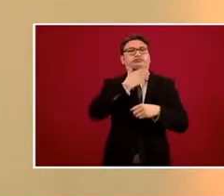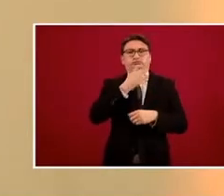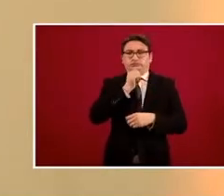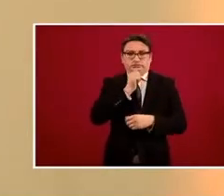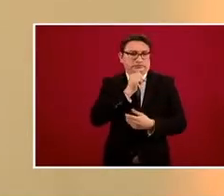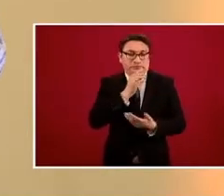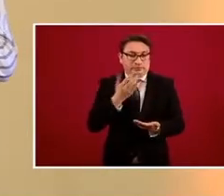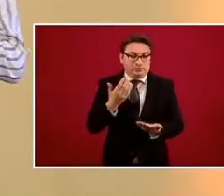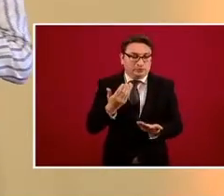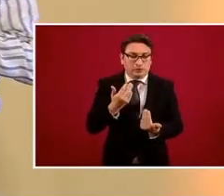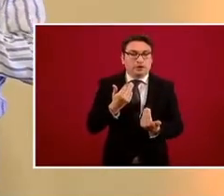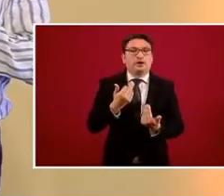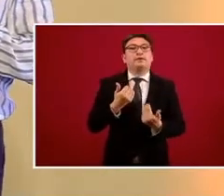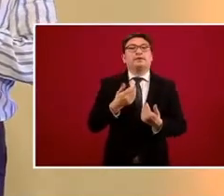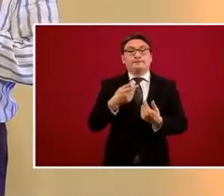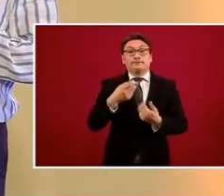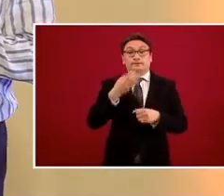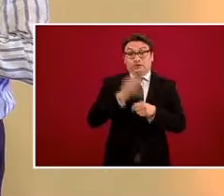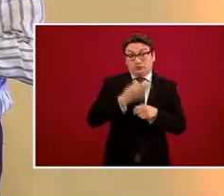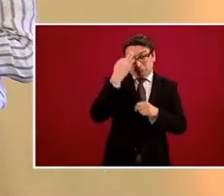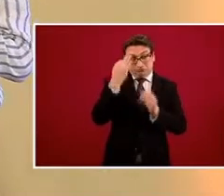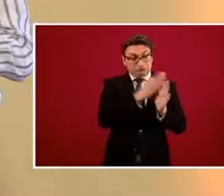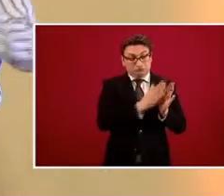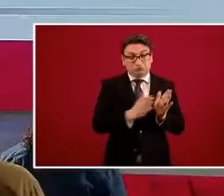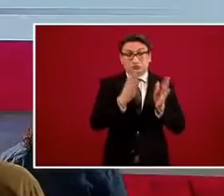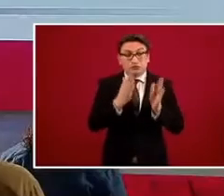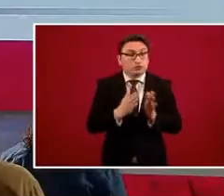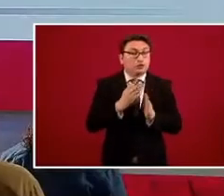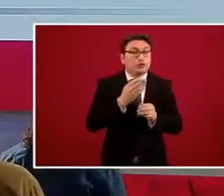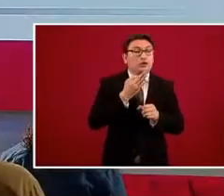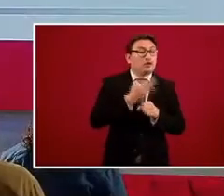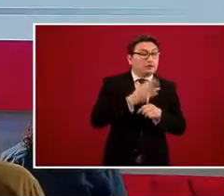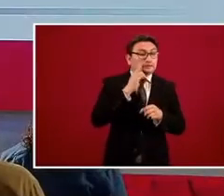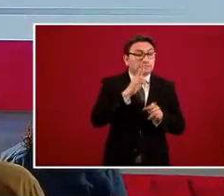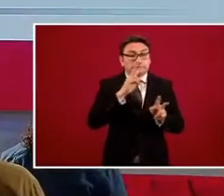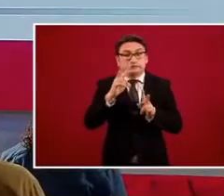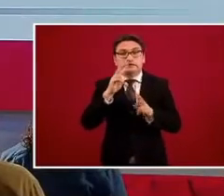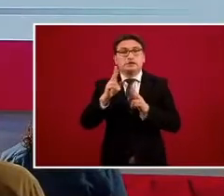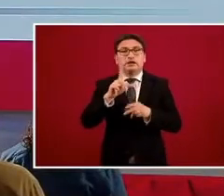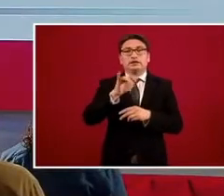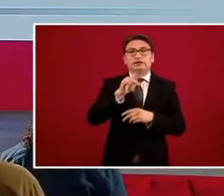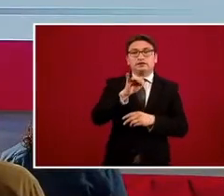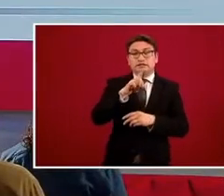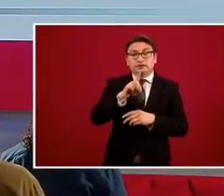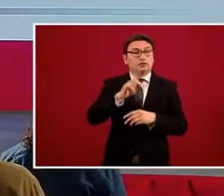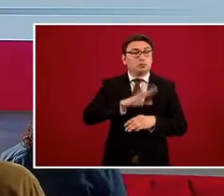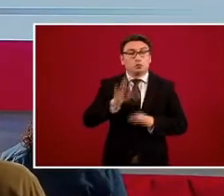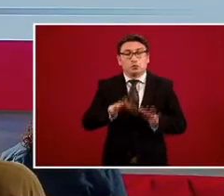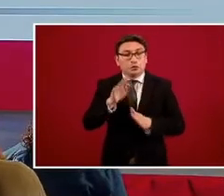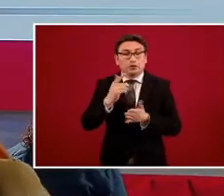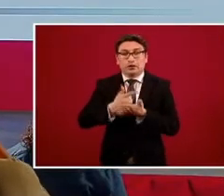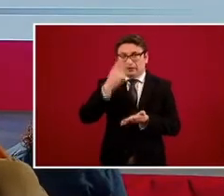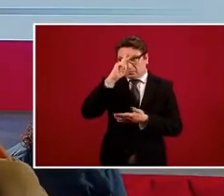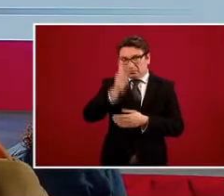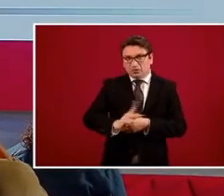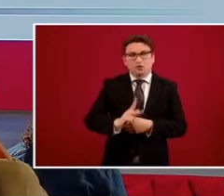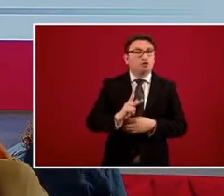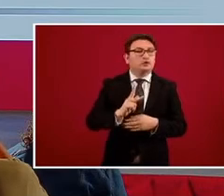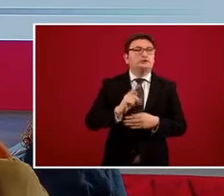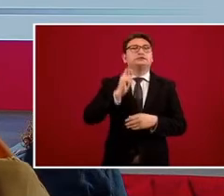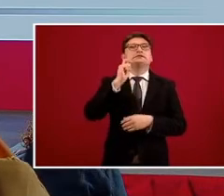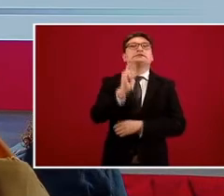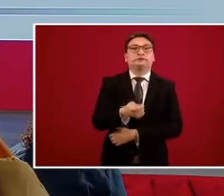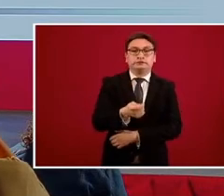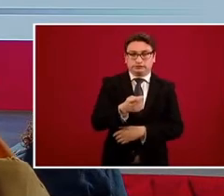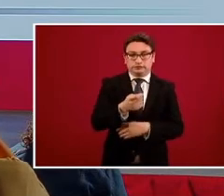is saturated or overworked, and maybe we are struggling to provide treatment to all of patients that need it. But we